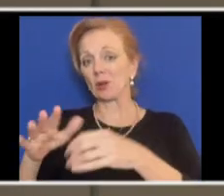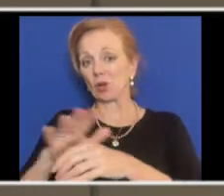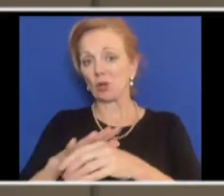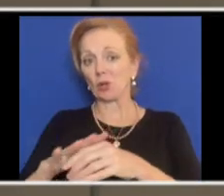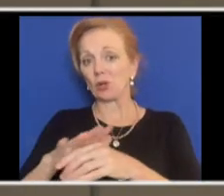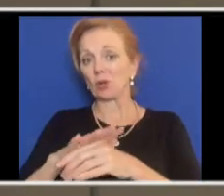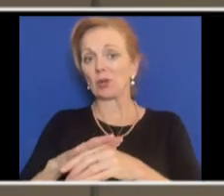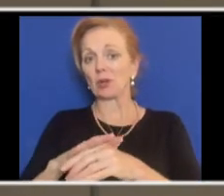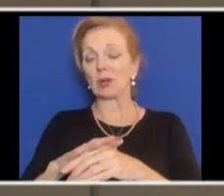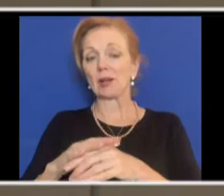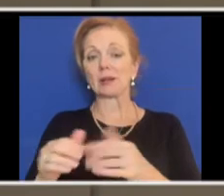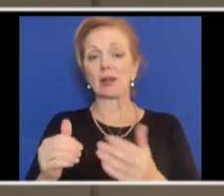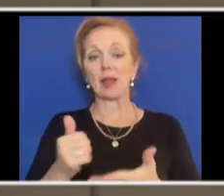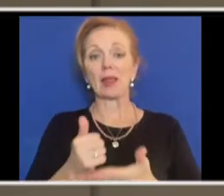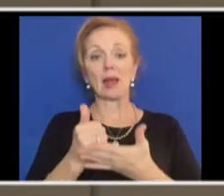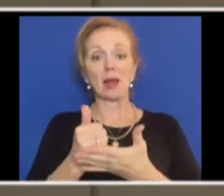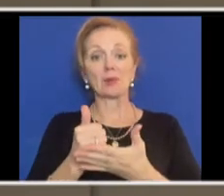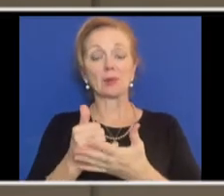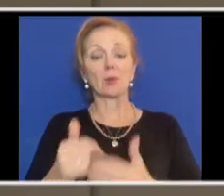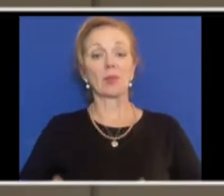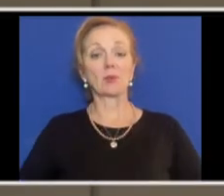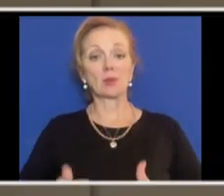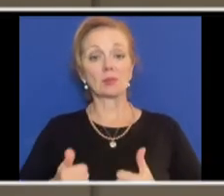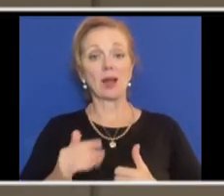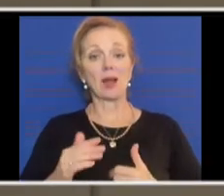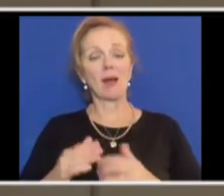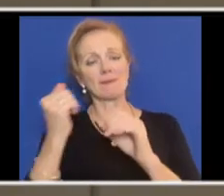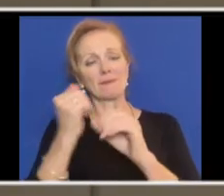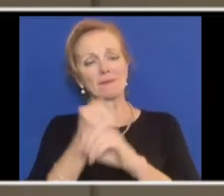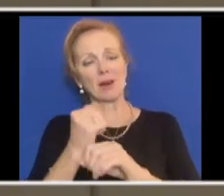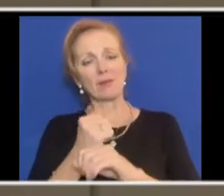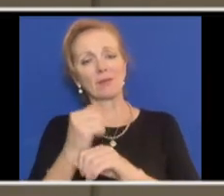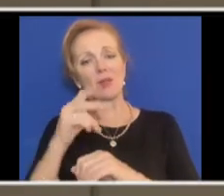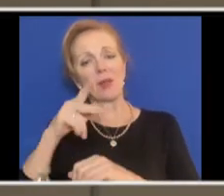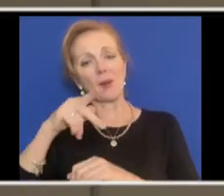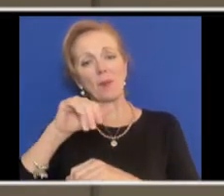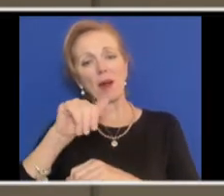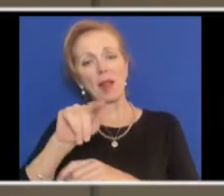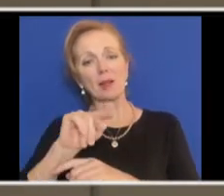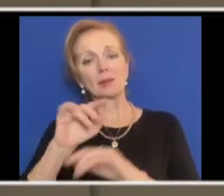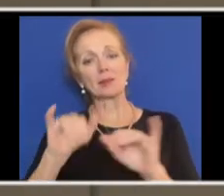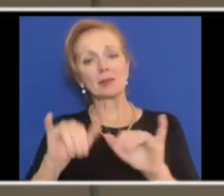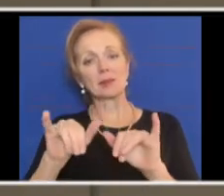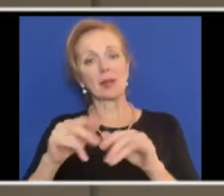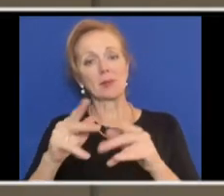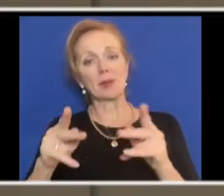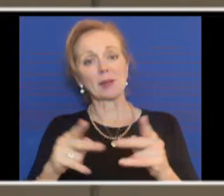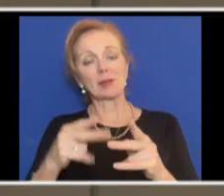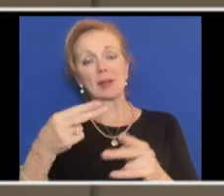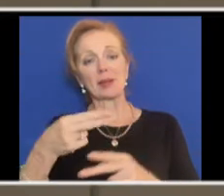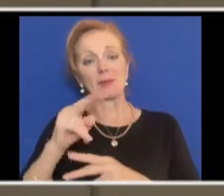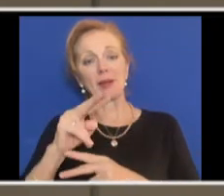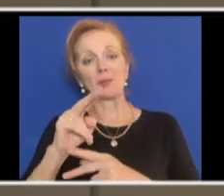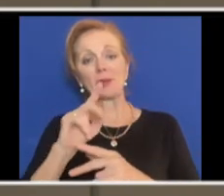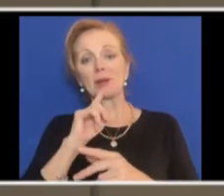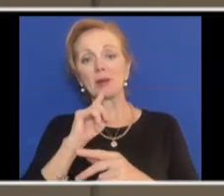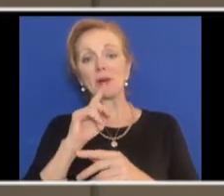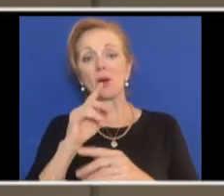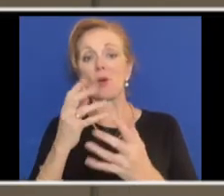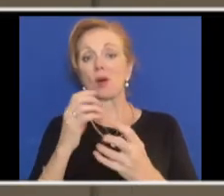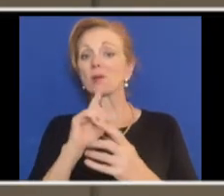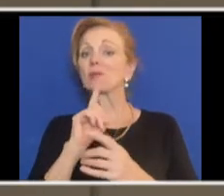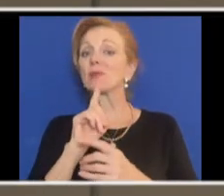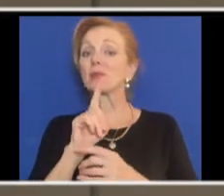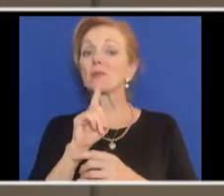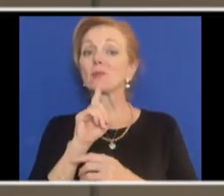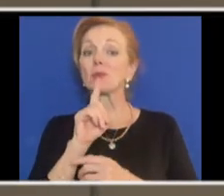assisting with the residents I fought for that pilot but that's staying in place for Hidden Valley to be a part of it so we want to be very very